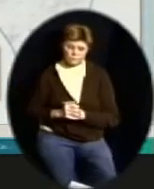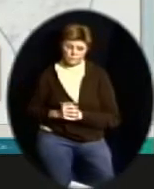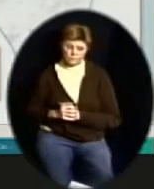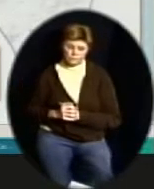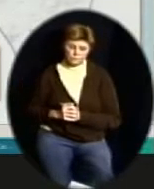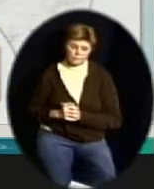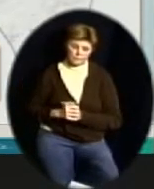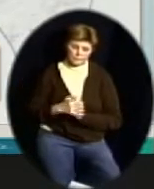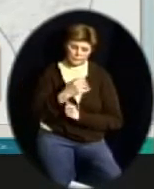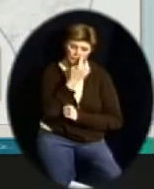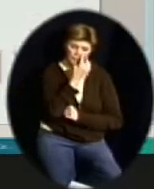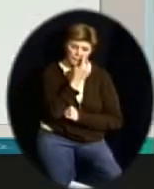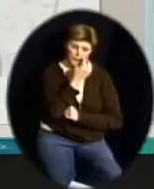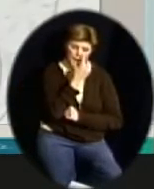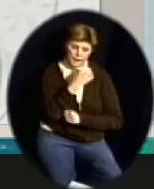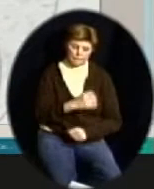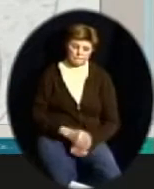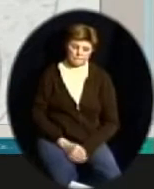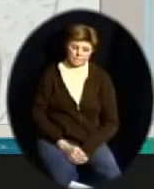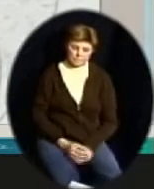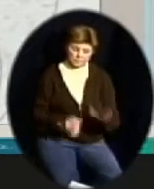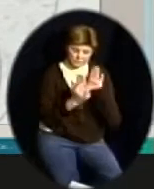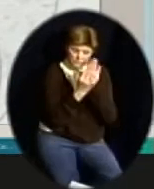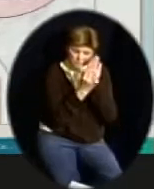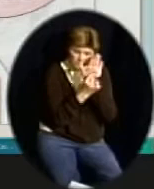Let's go the other direction.